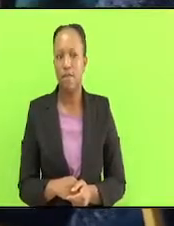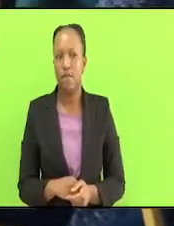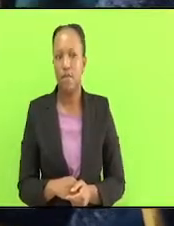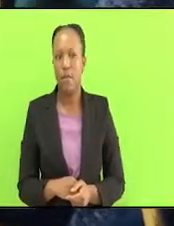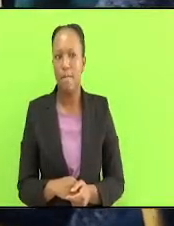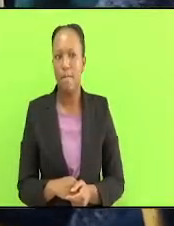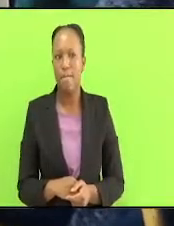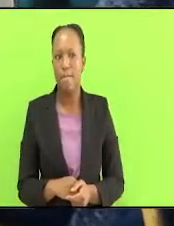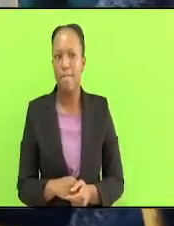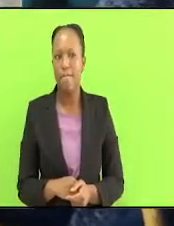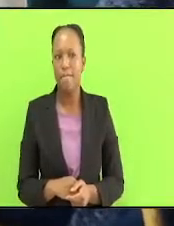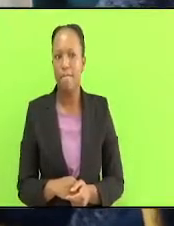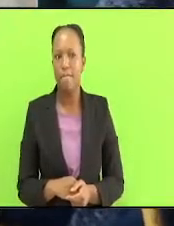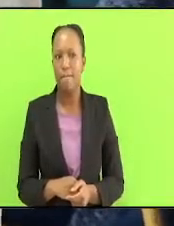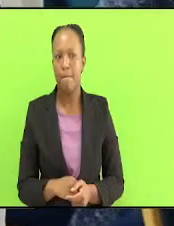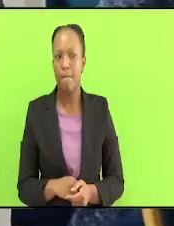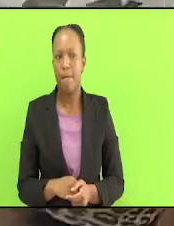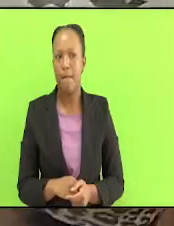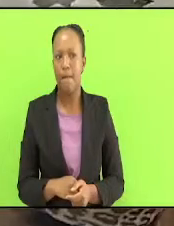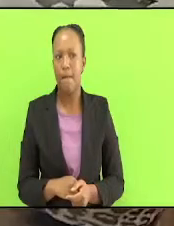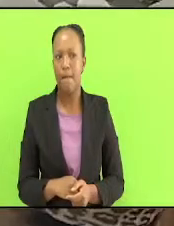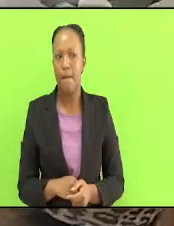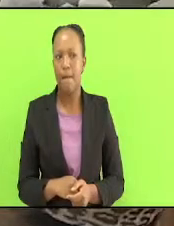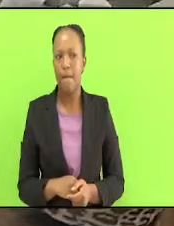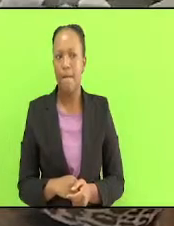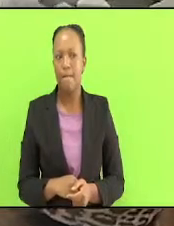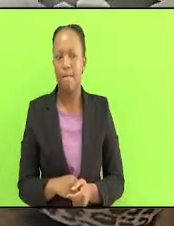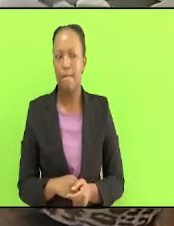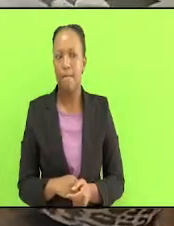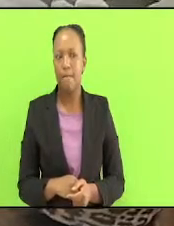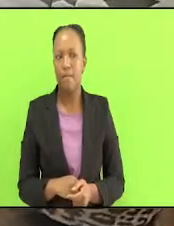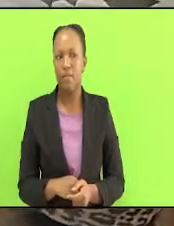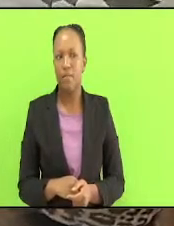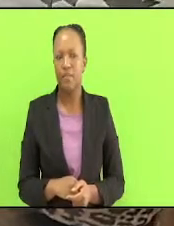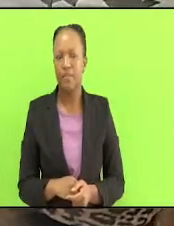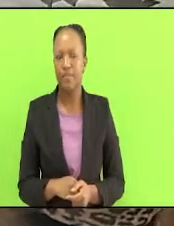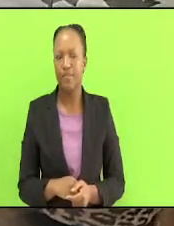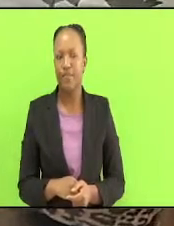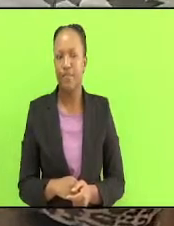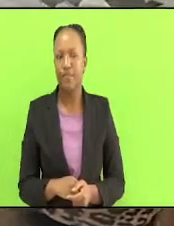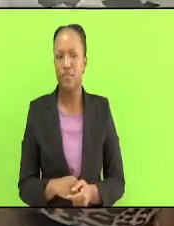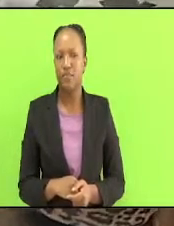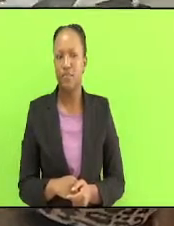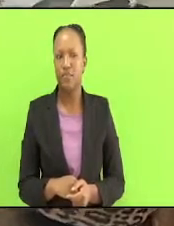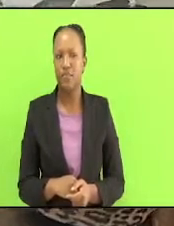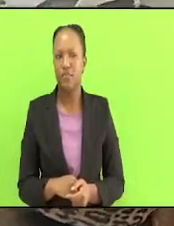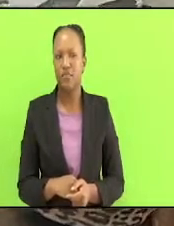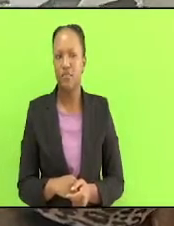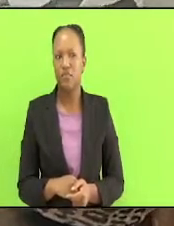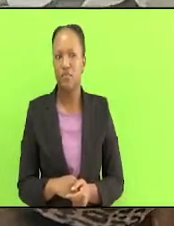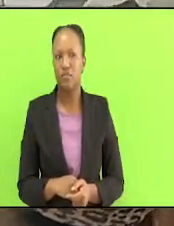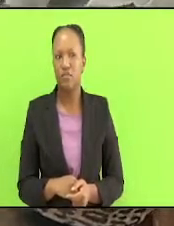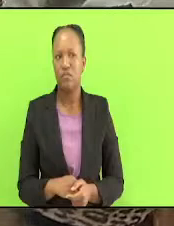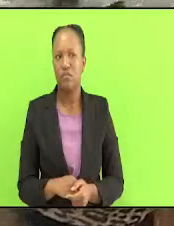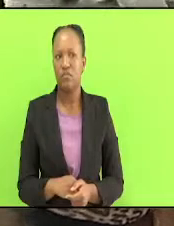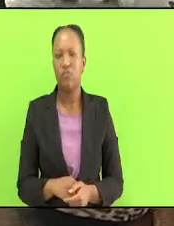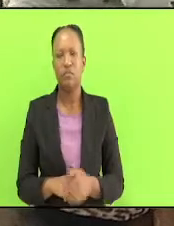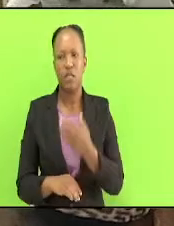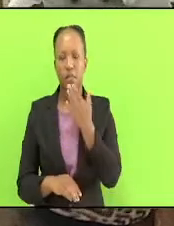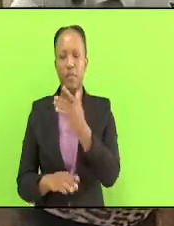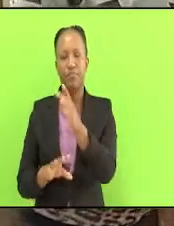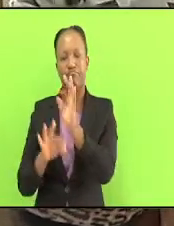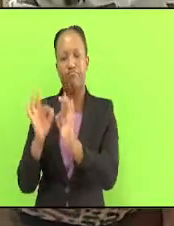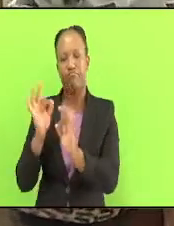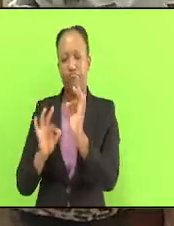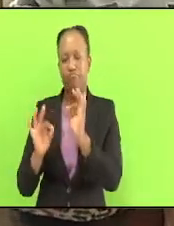PWP working and the municipalities working. What exactly should happen? Kupa otle ka tharabollo e